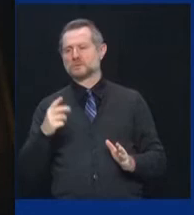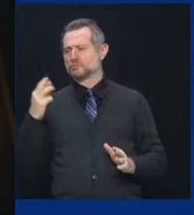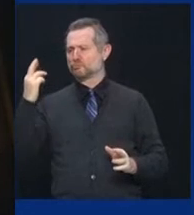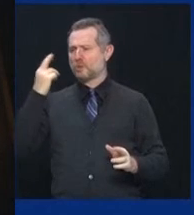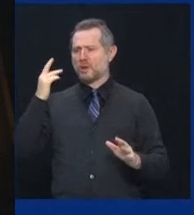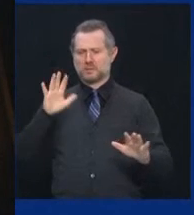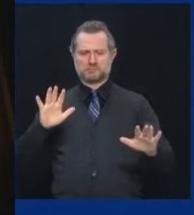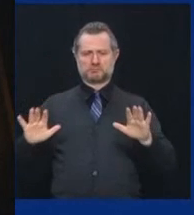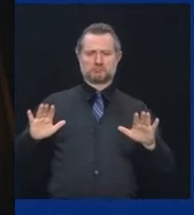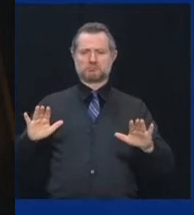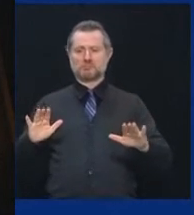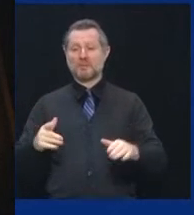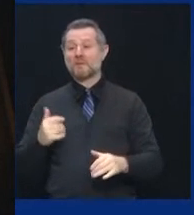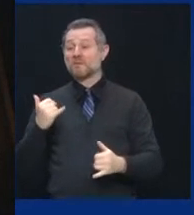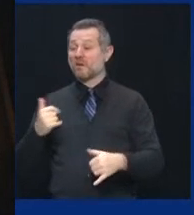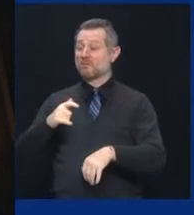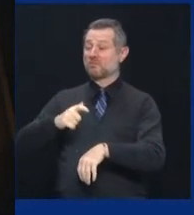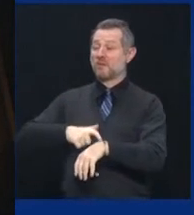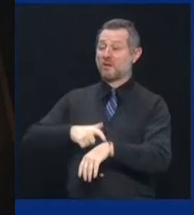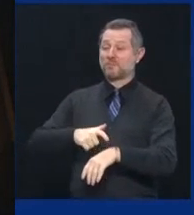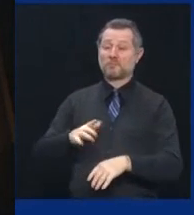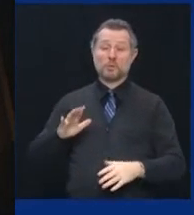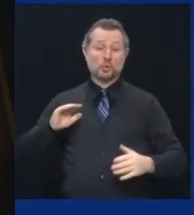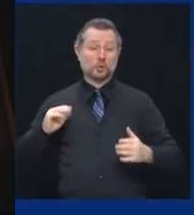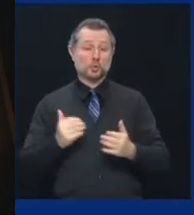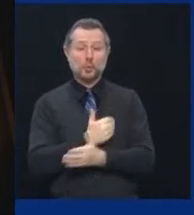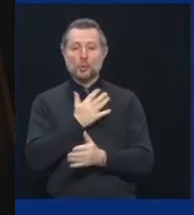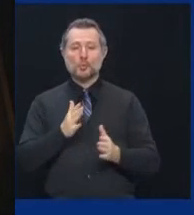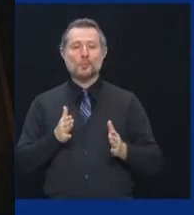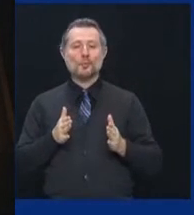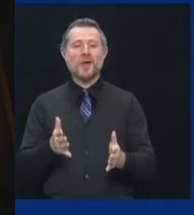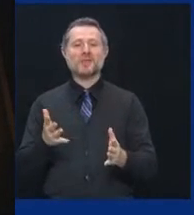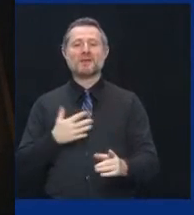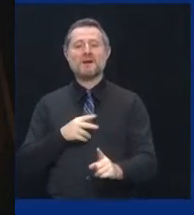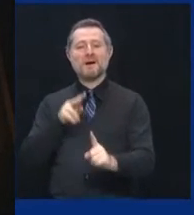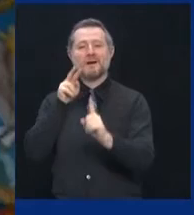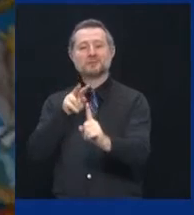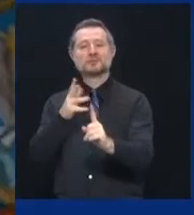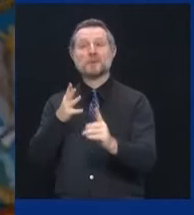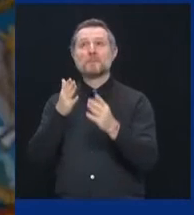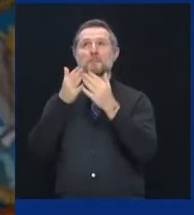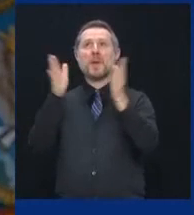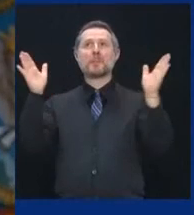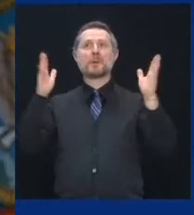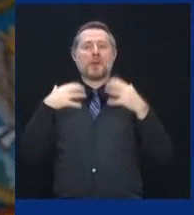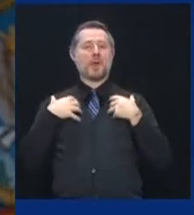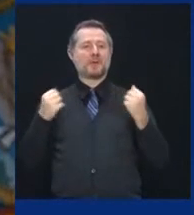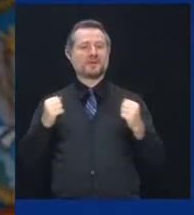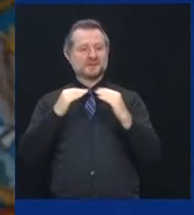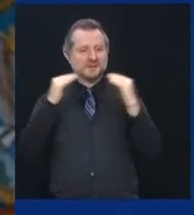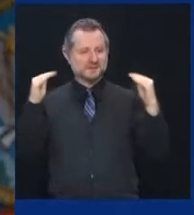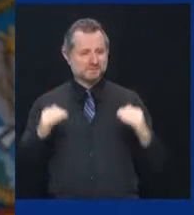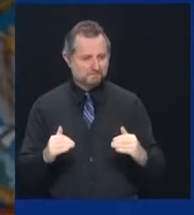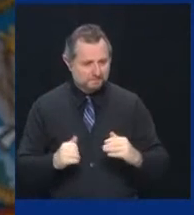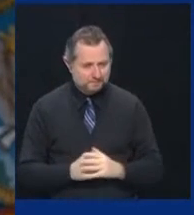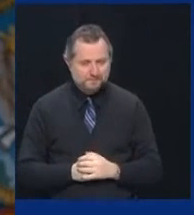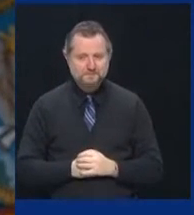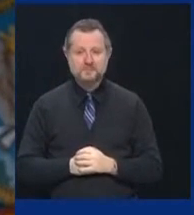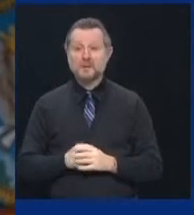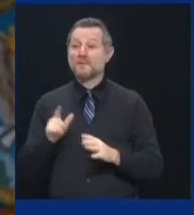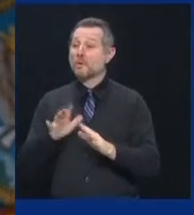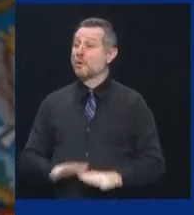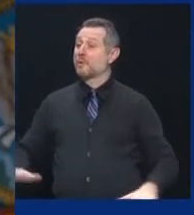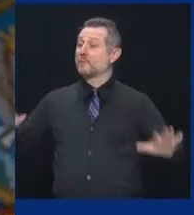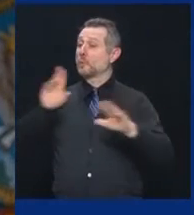for an entirely new way of thinking of our public health system. Our nation's public health system was